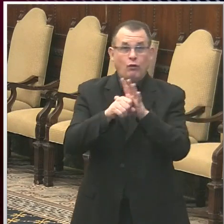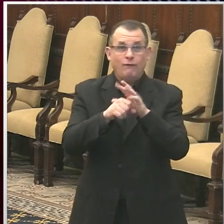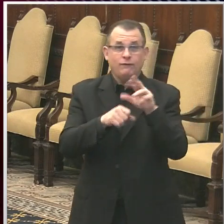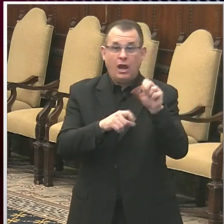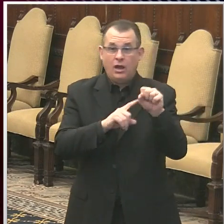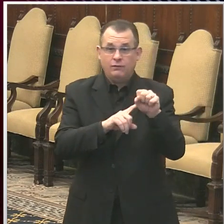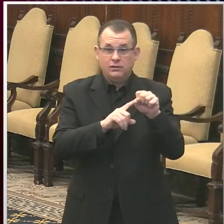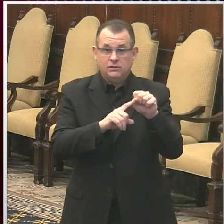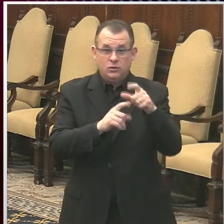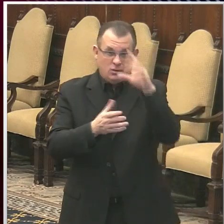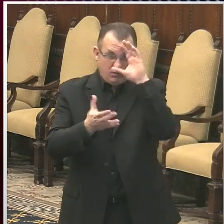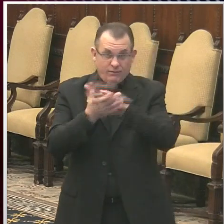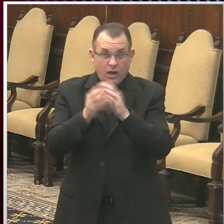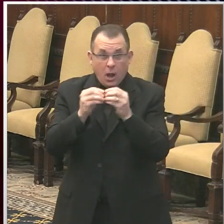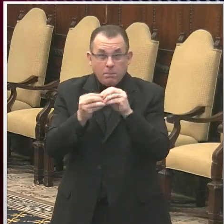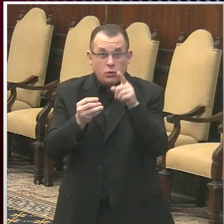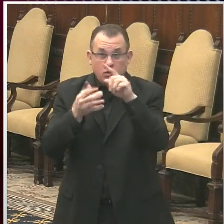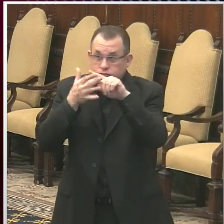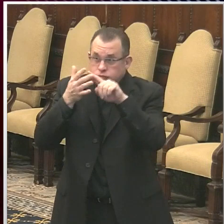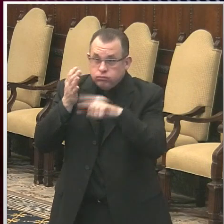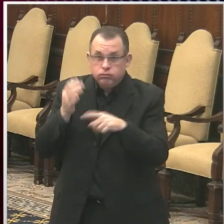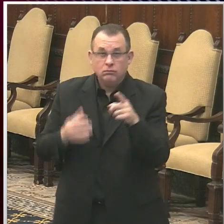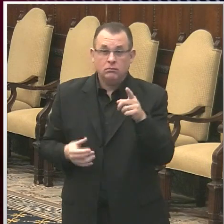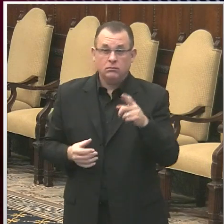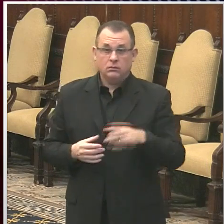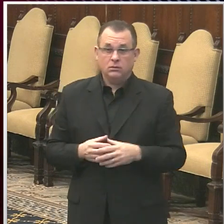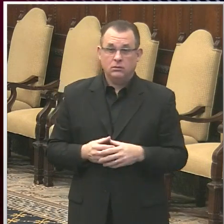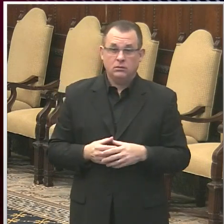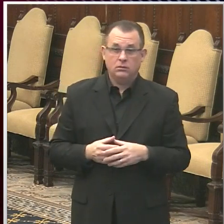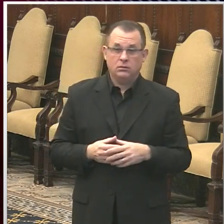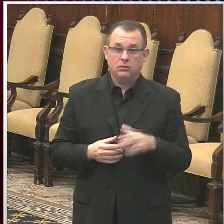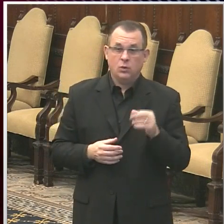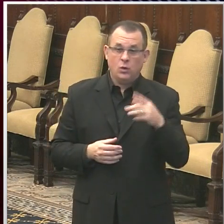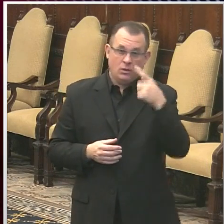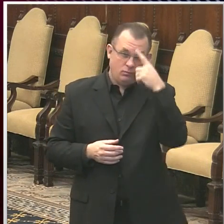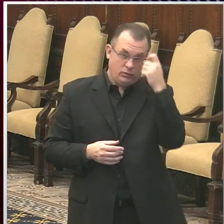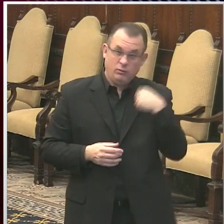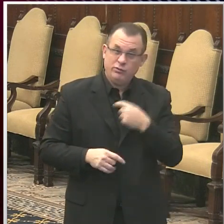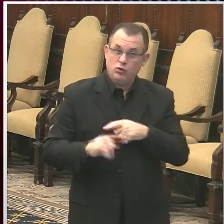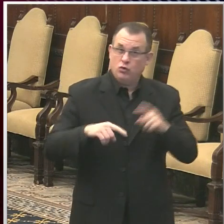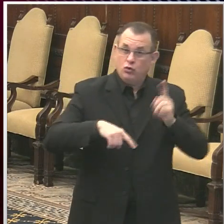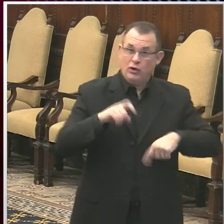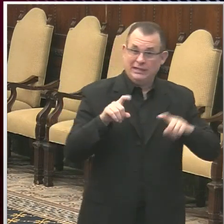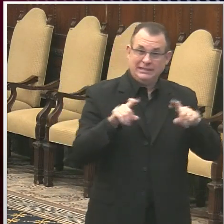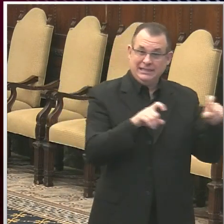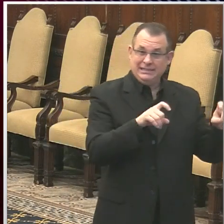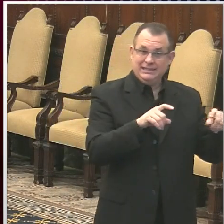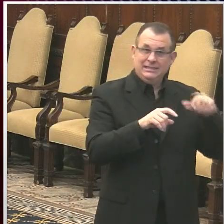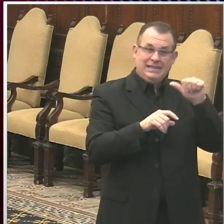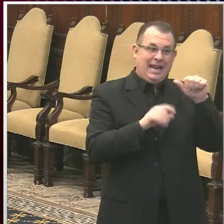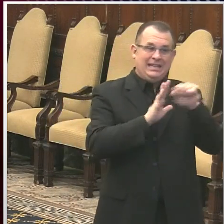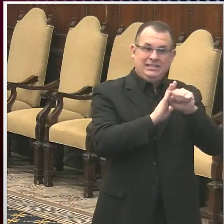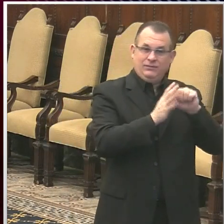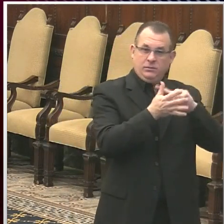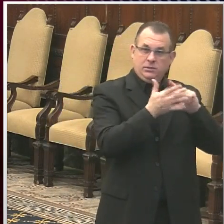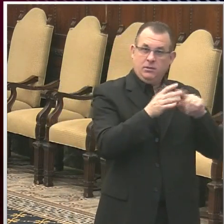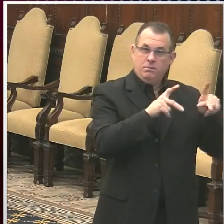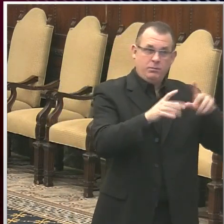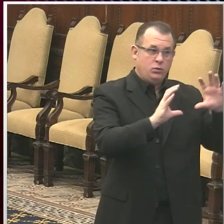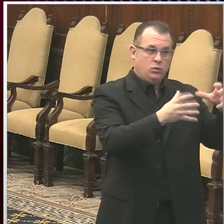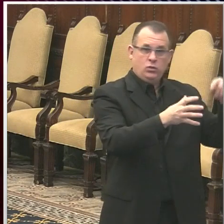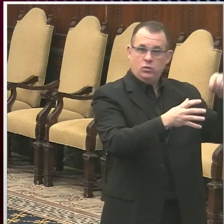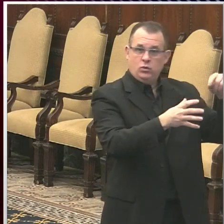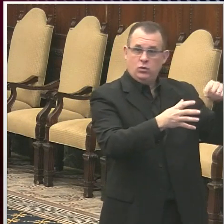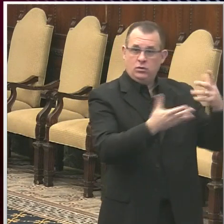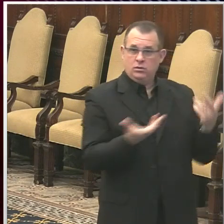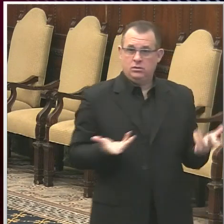to test people who are asymptomatic, young, and not necessarily at risk? We know that we're only identifying a fraction of the